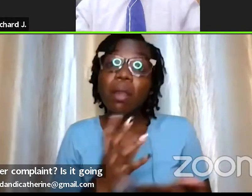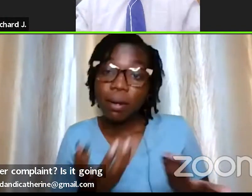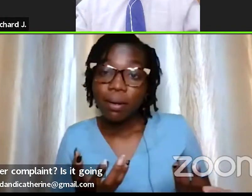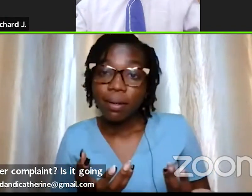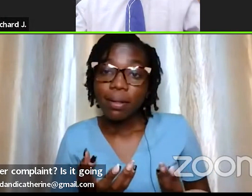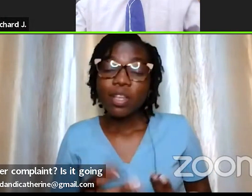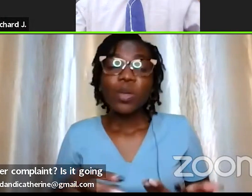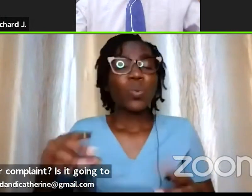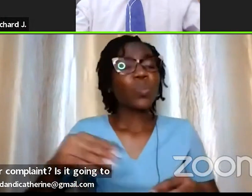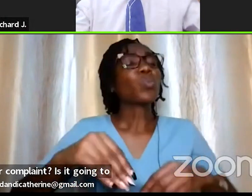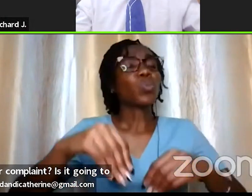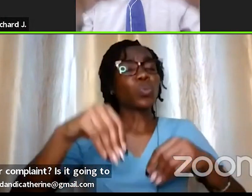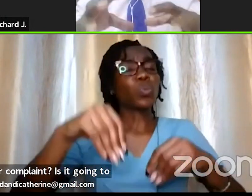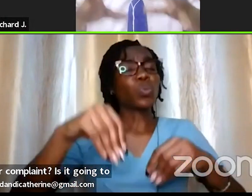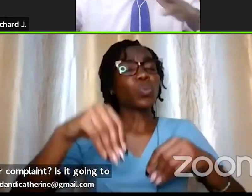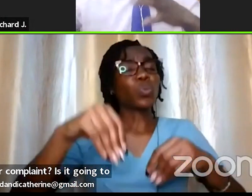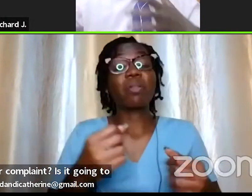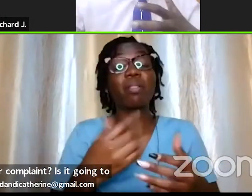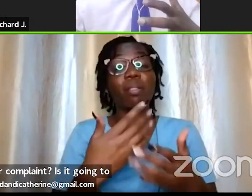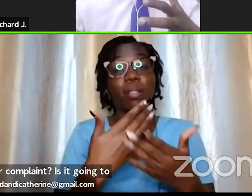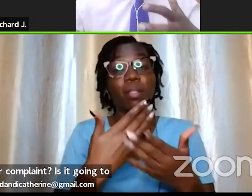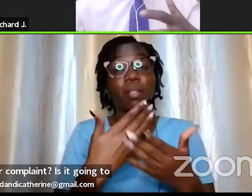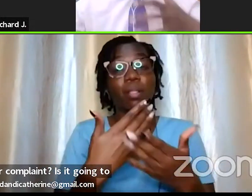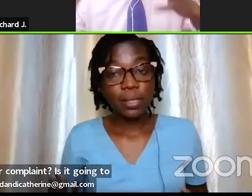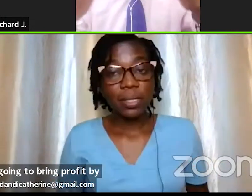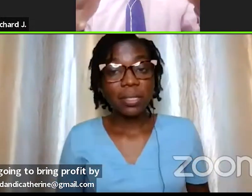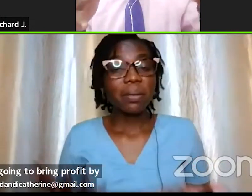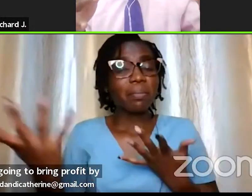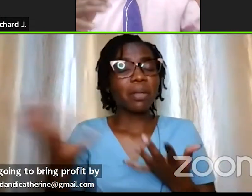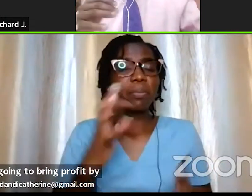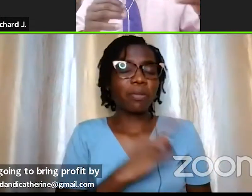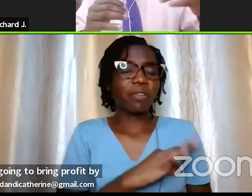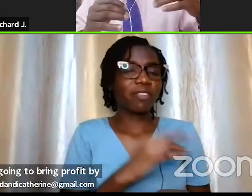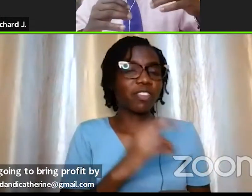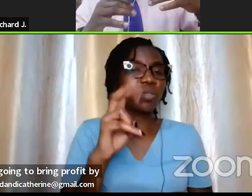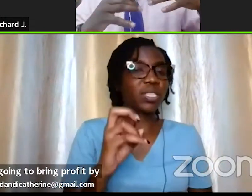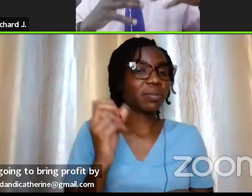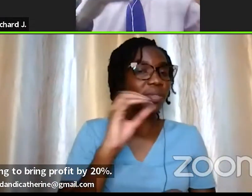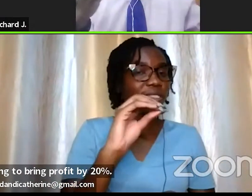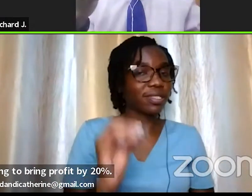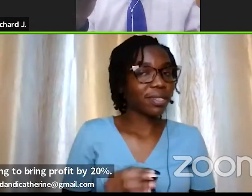product? Is it going to bring profit by 20%? Is it going to